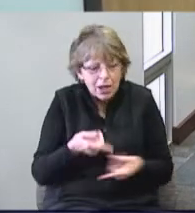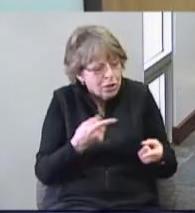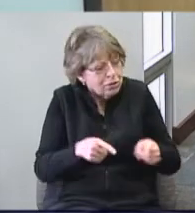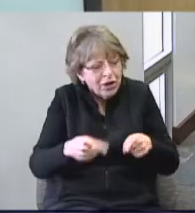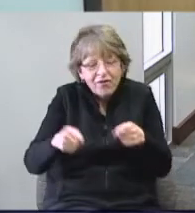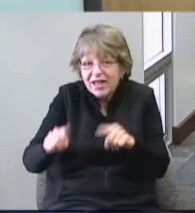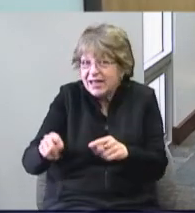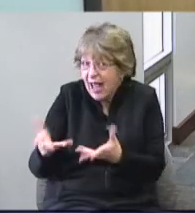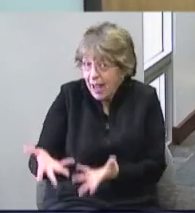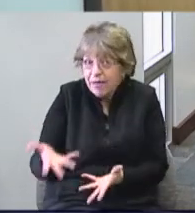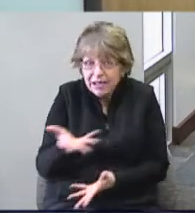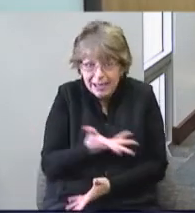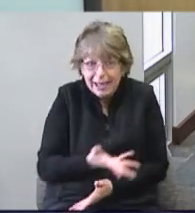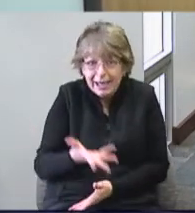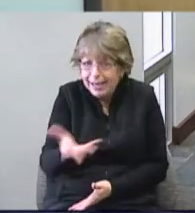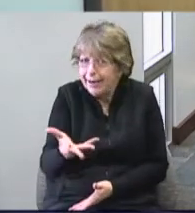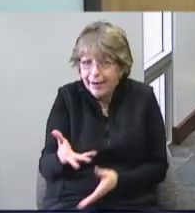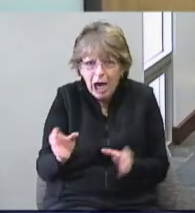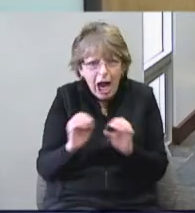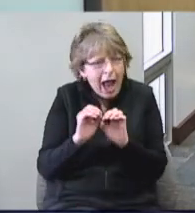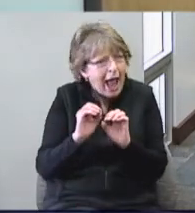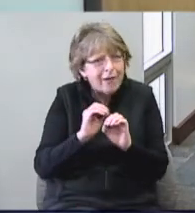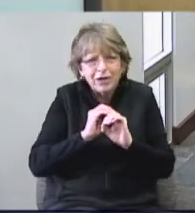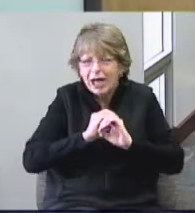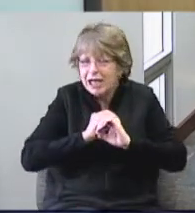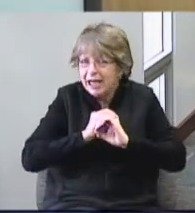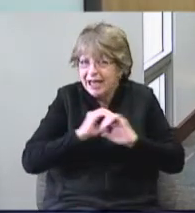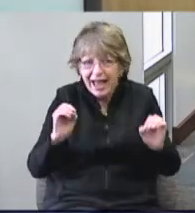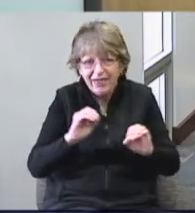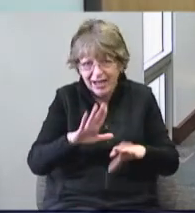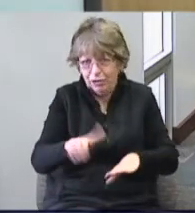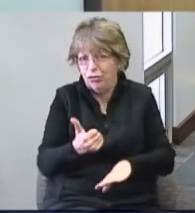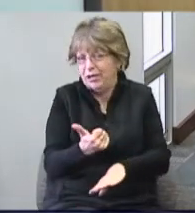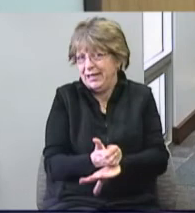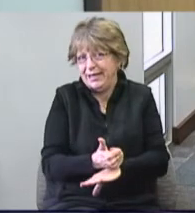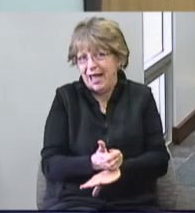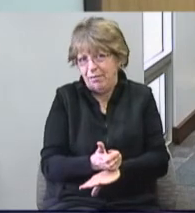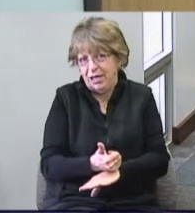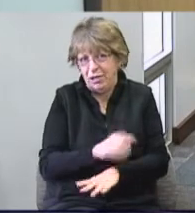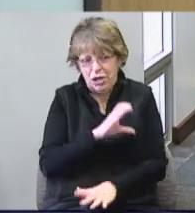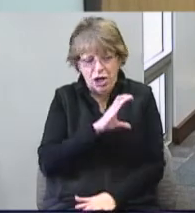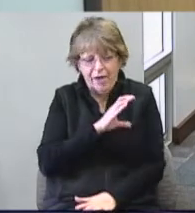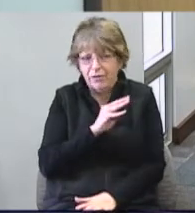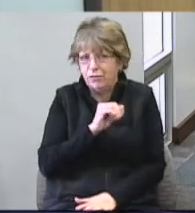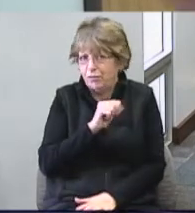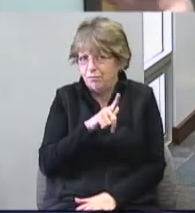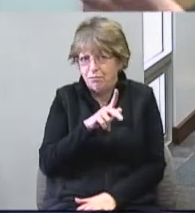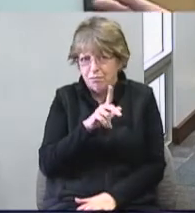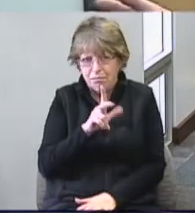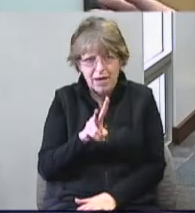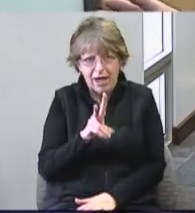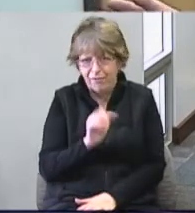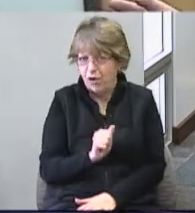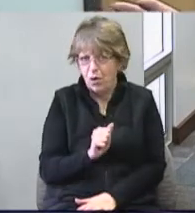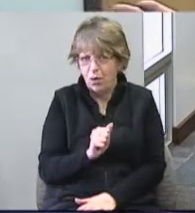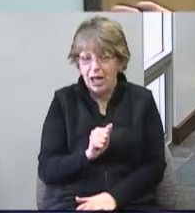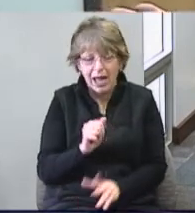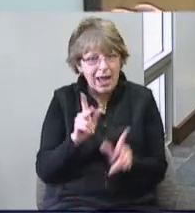nothing other to establish for Officer Malvo that in the future he should not